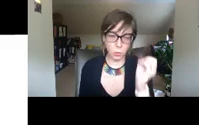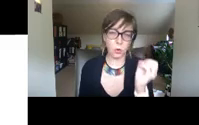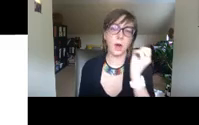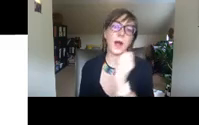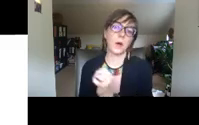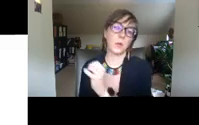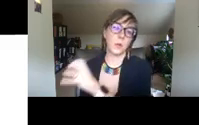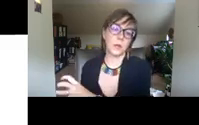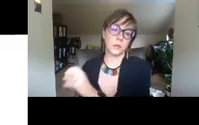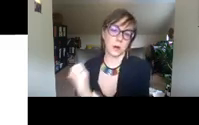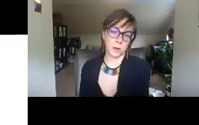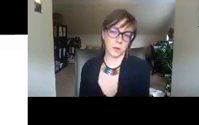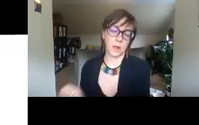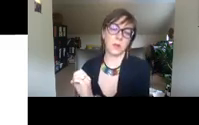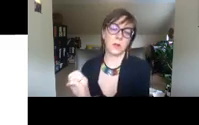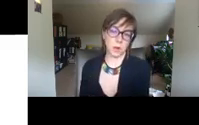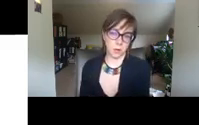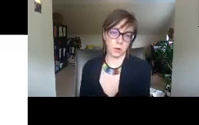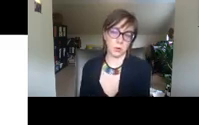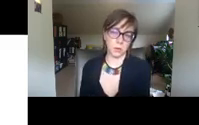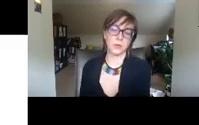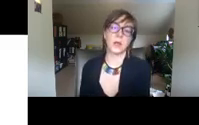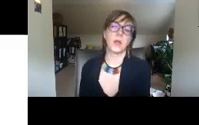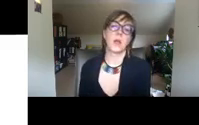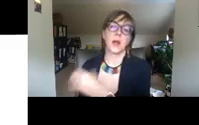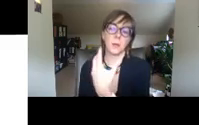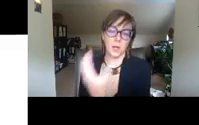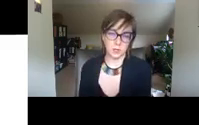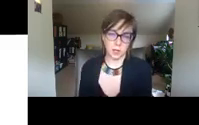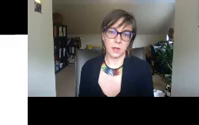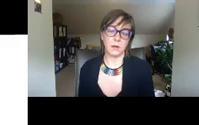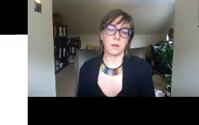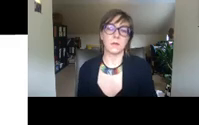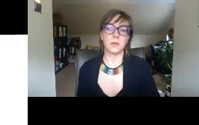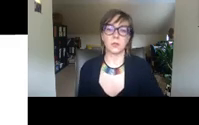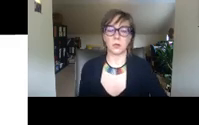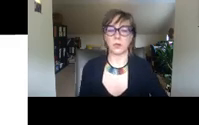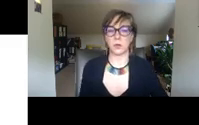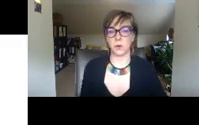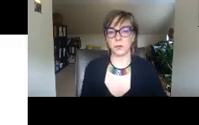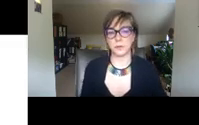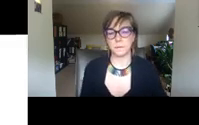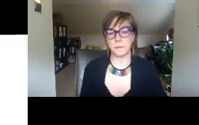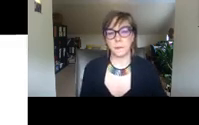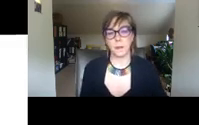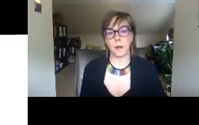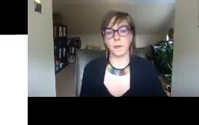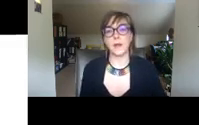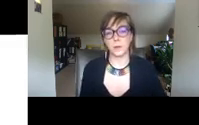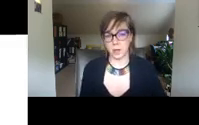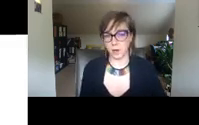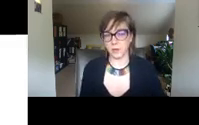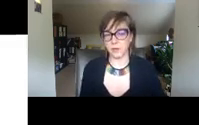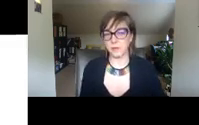themselves or how we talk about them, how we train our interpreters, how we educate the future interpreters